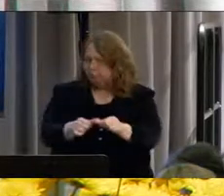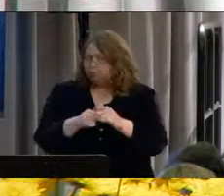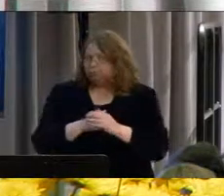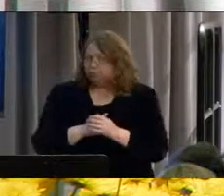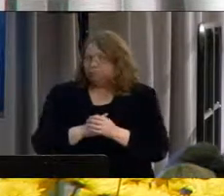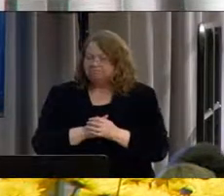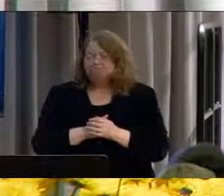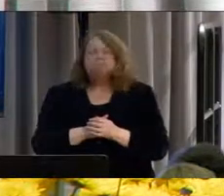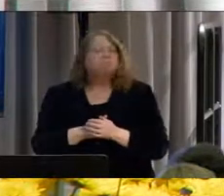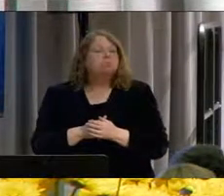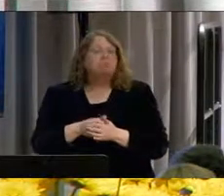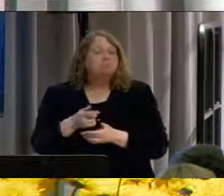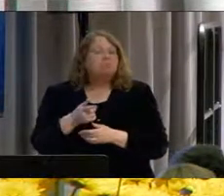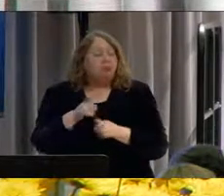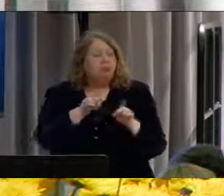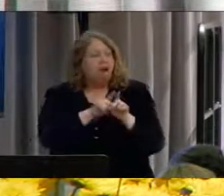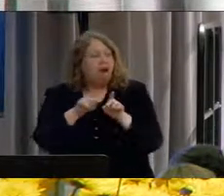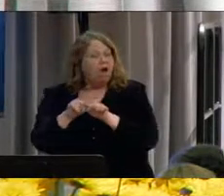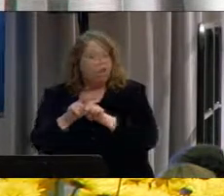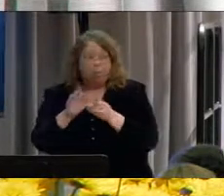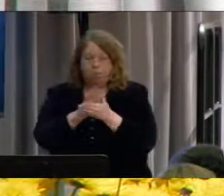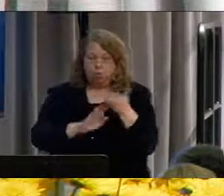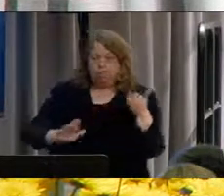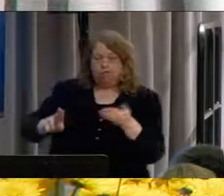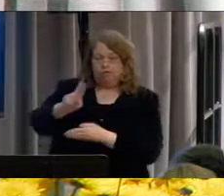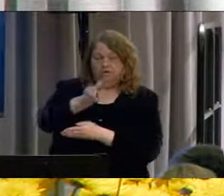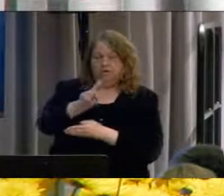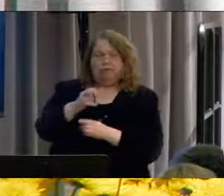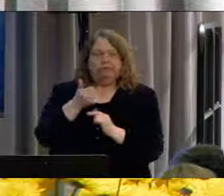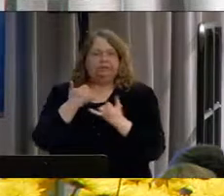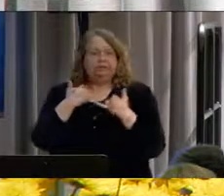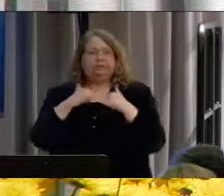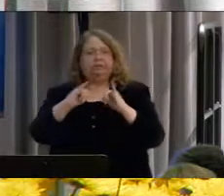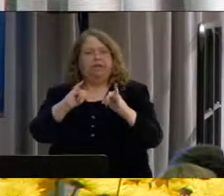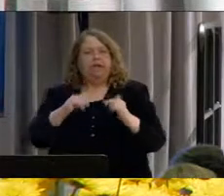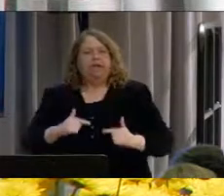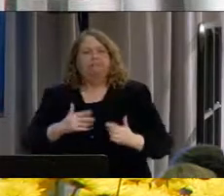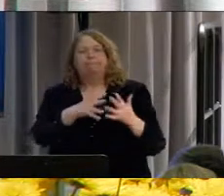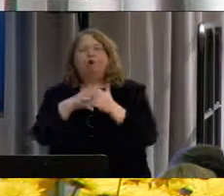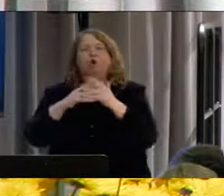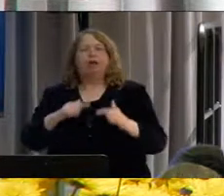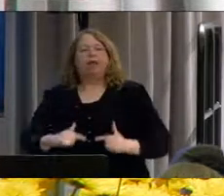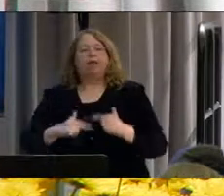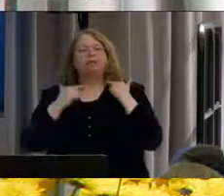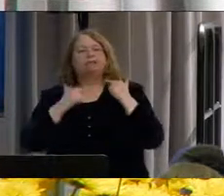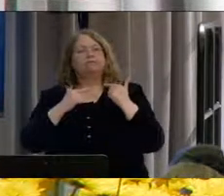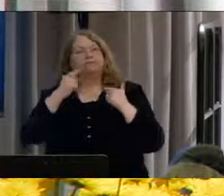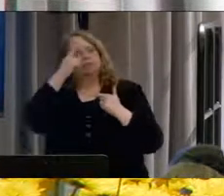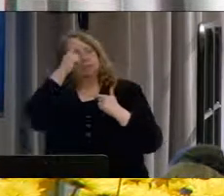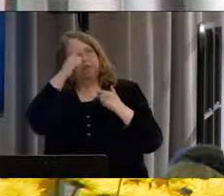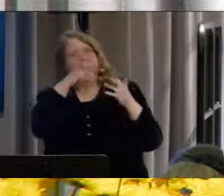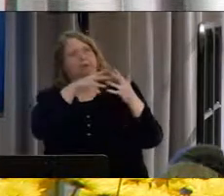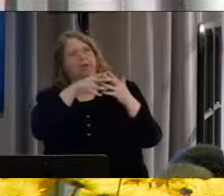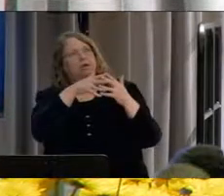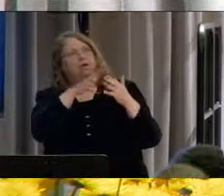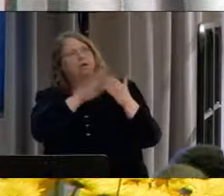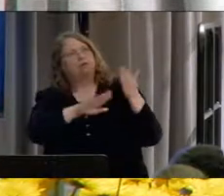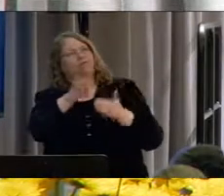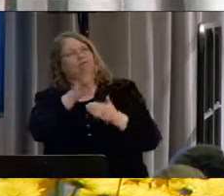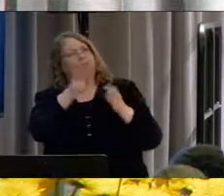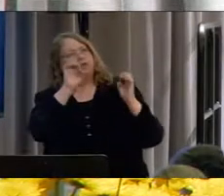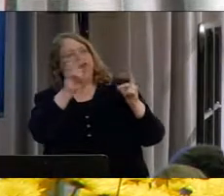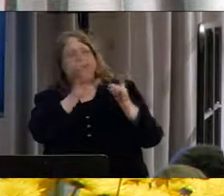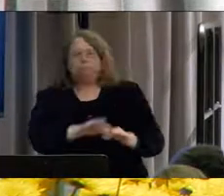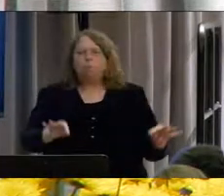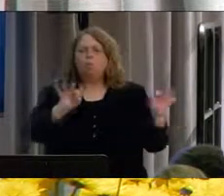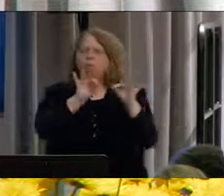It's not surprising that universities are still the epicenter of American life. Important but often challenging questions